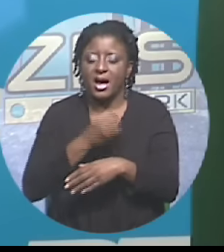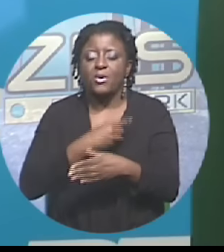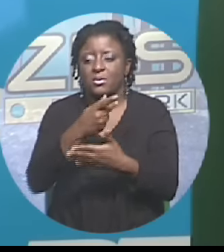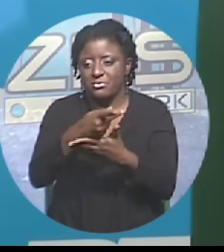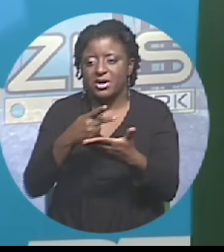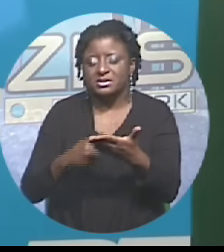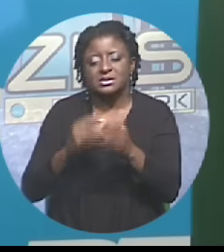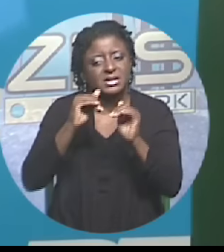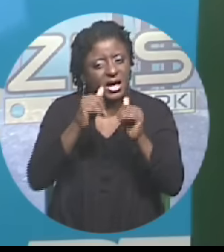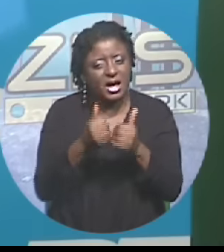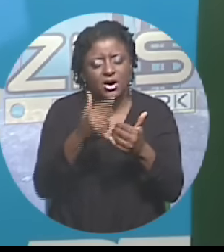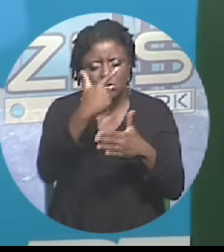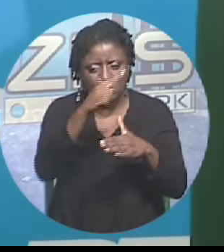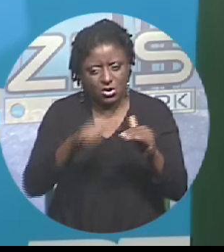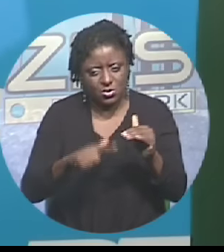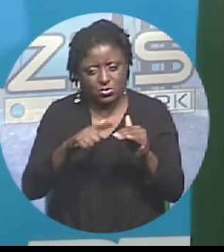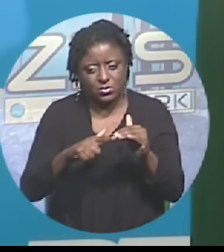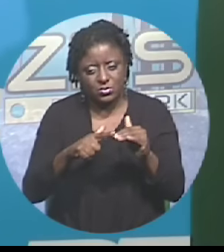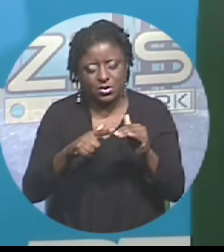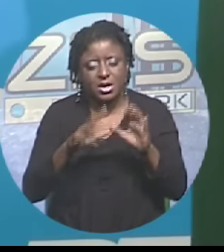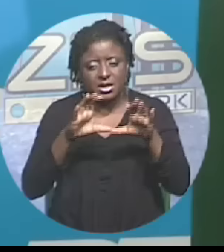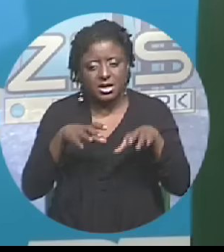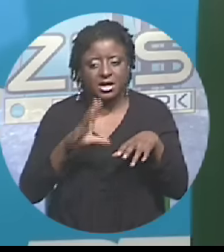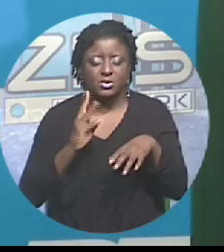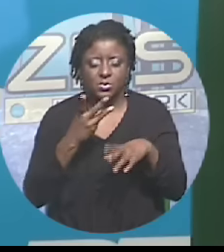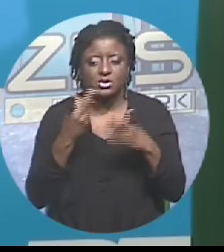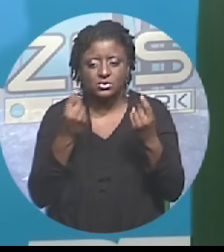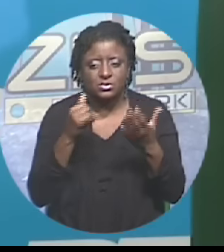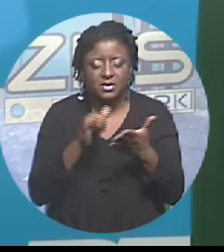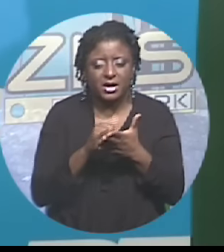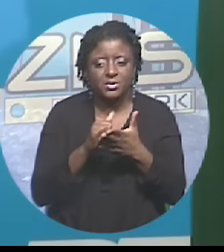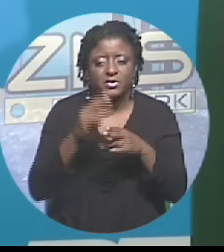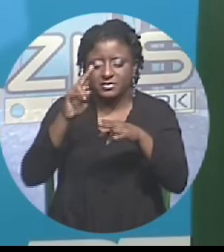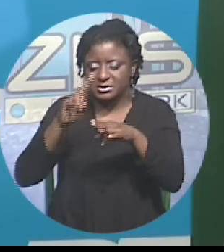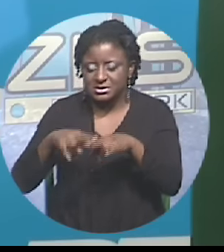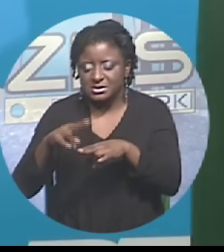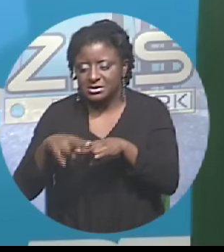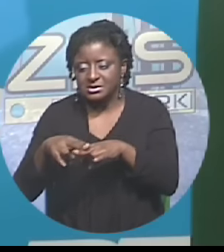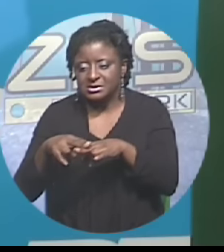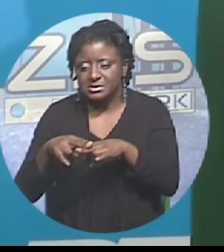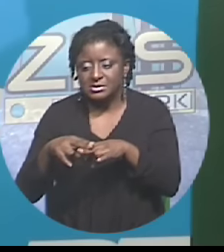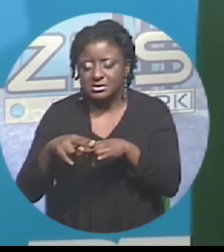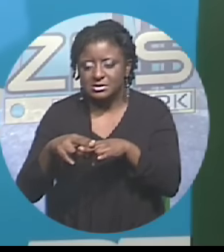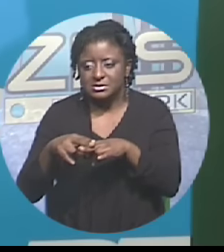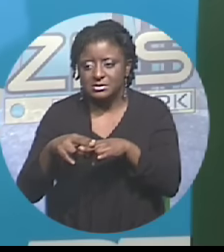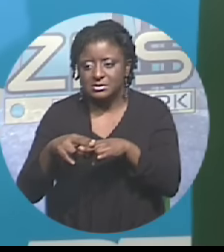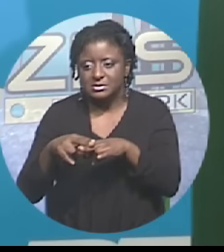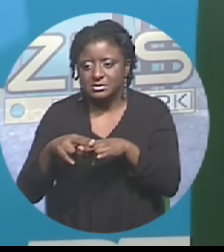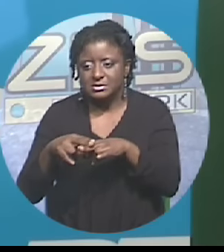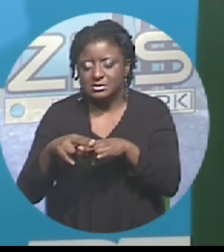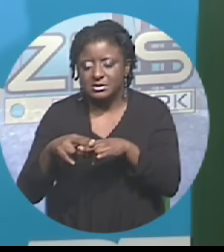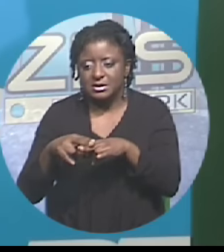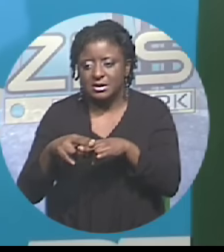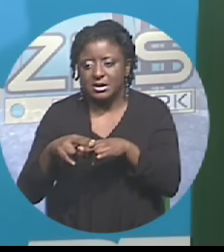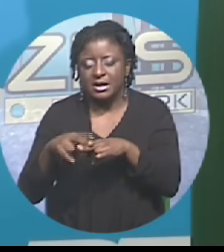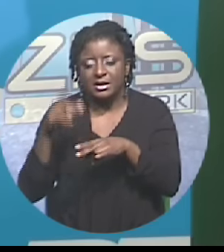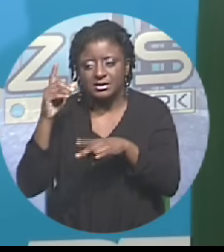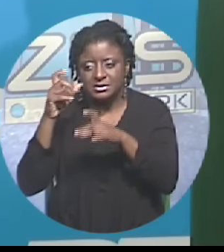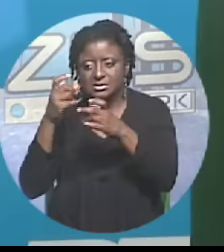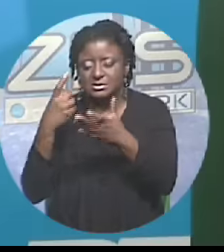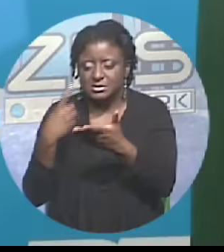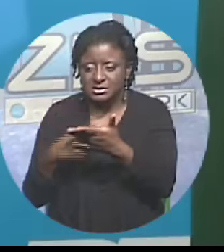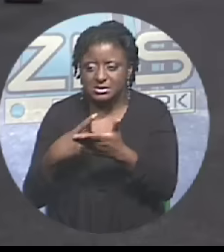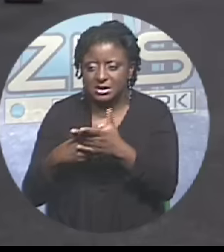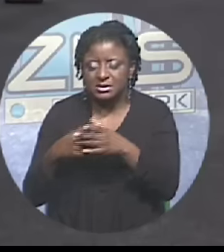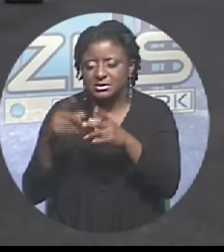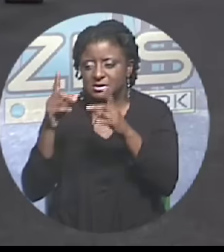still make a return on their investment is something that we have to sit down and from a scientific view look at what the elasticity of